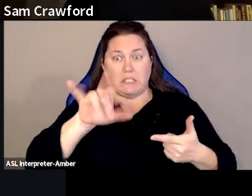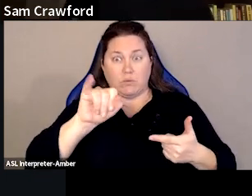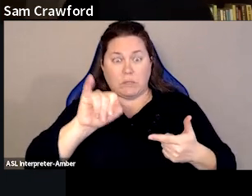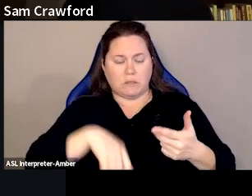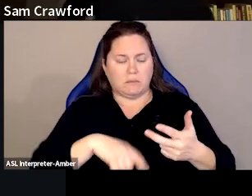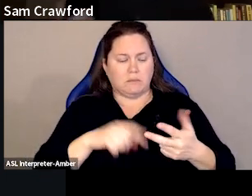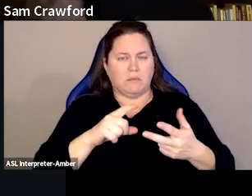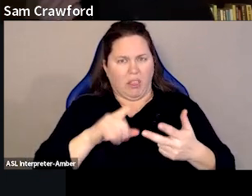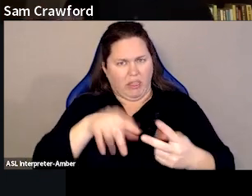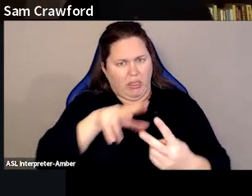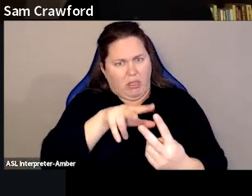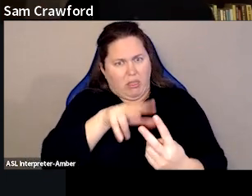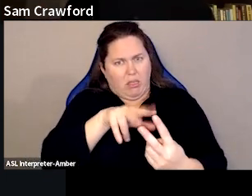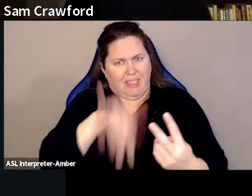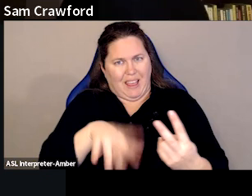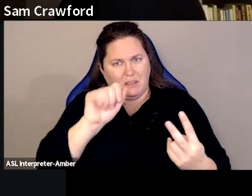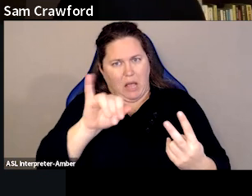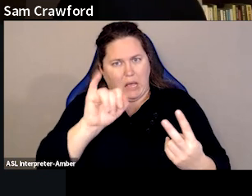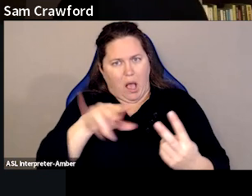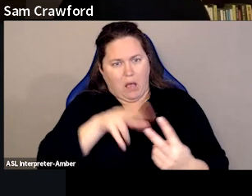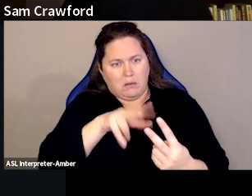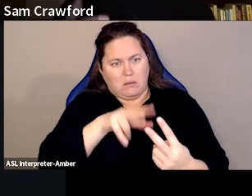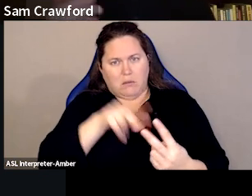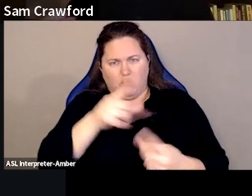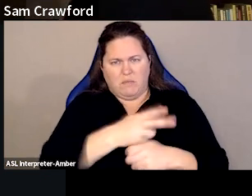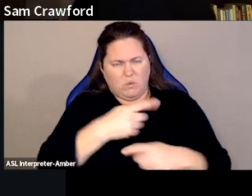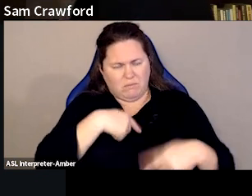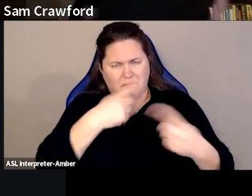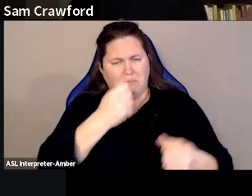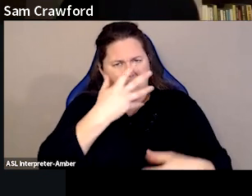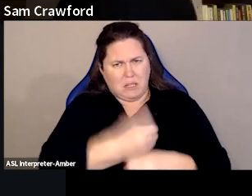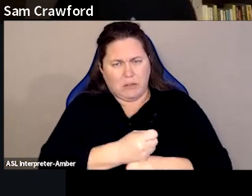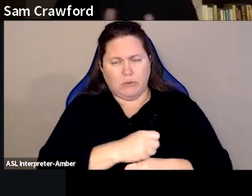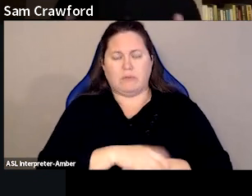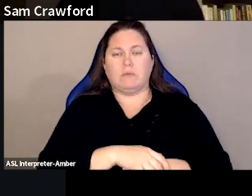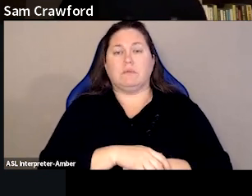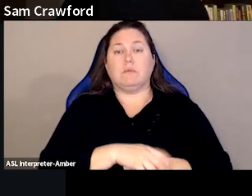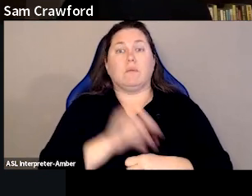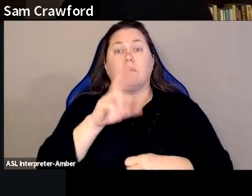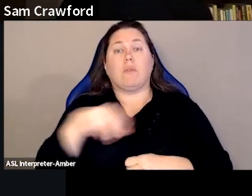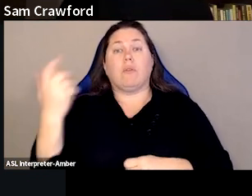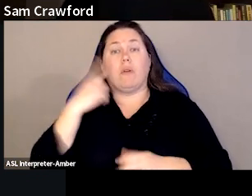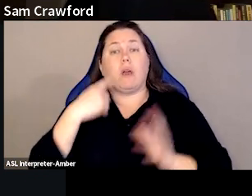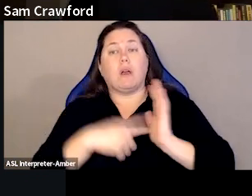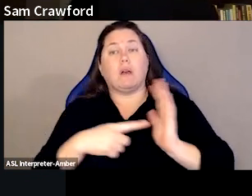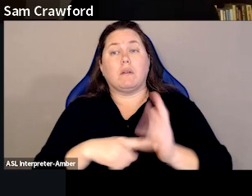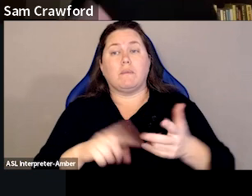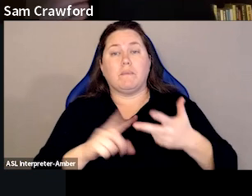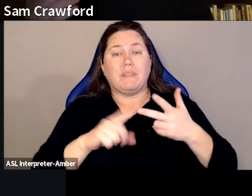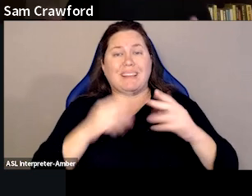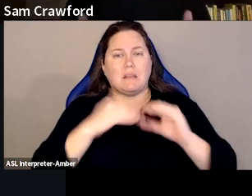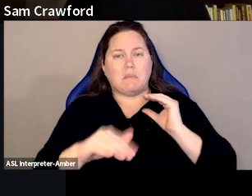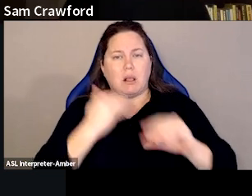That's AI, and you've probably been using that for years. Or another example, if you haven't, what about your emails?